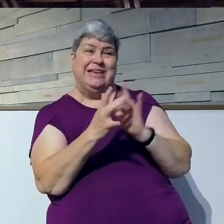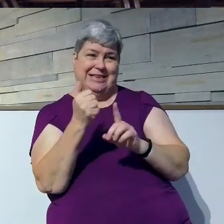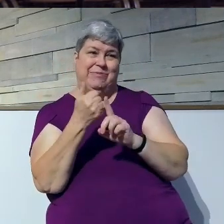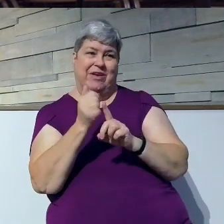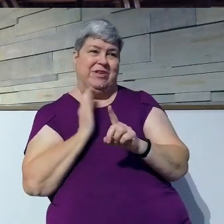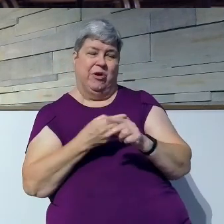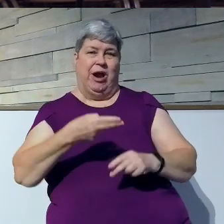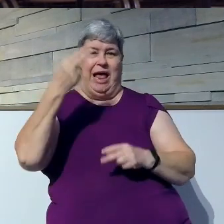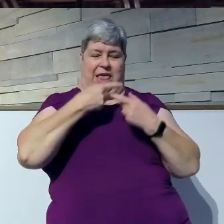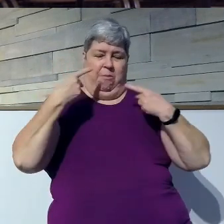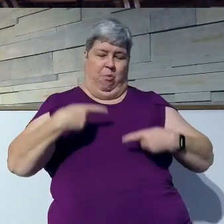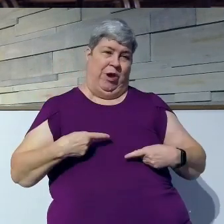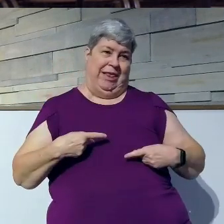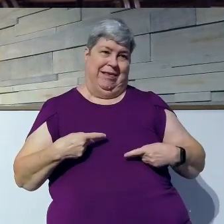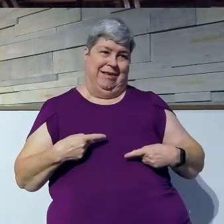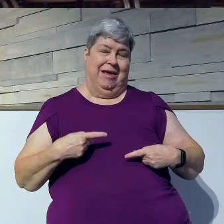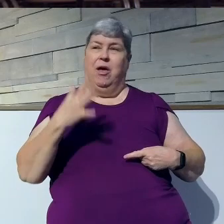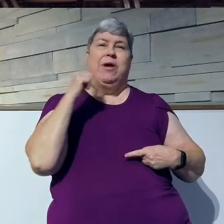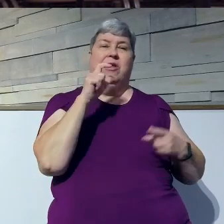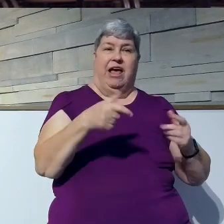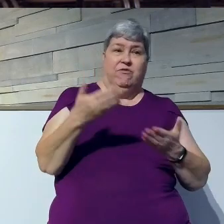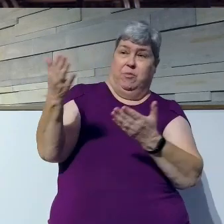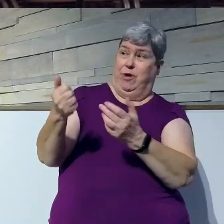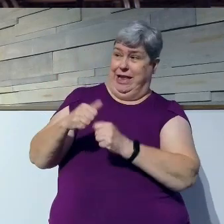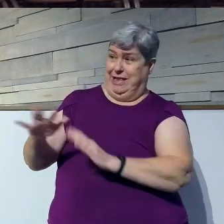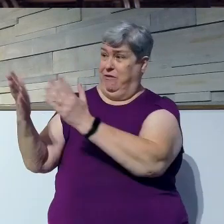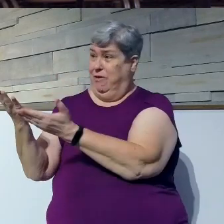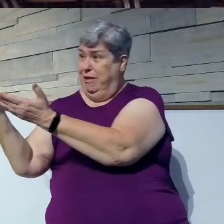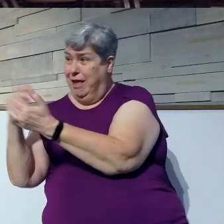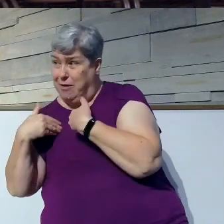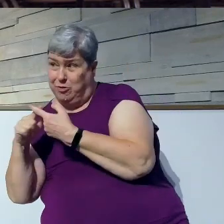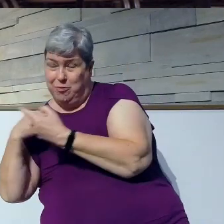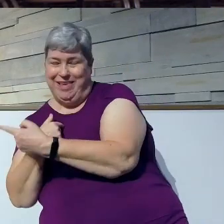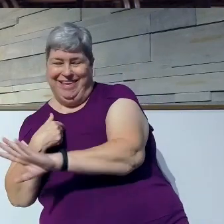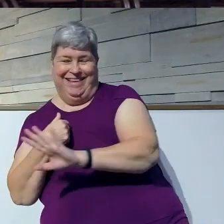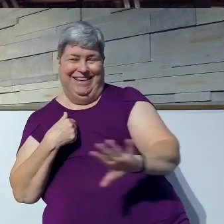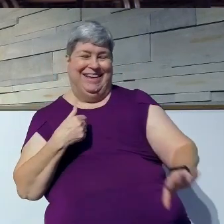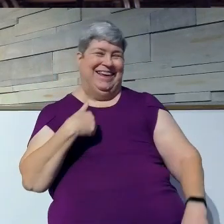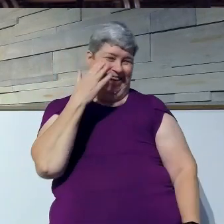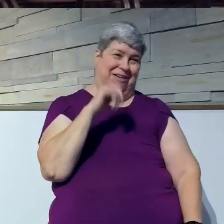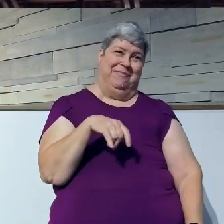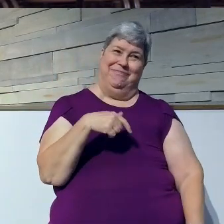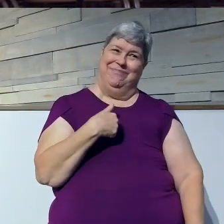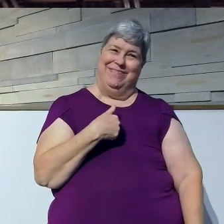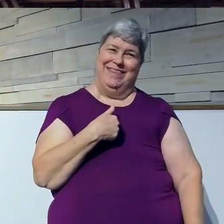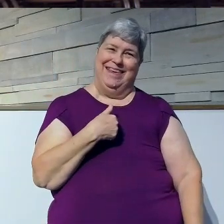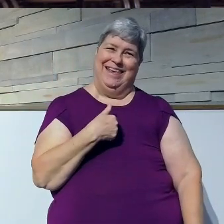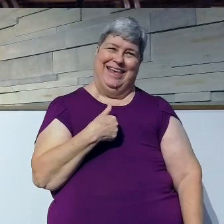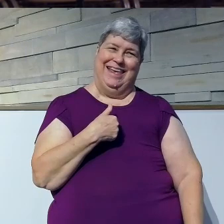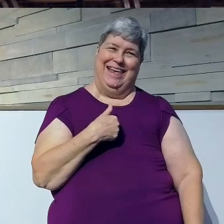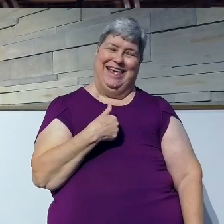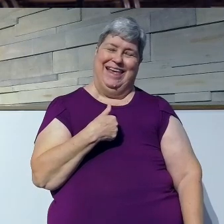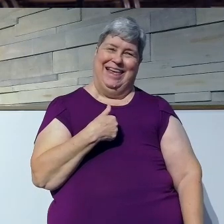high priest. That's why you don't have to bring sacrifices to me, right? You know I would, well, I would, bad, you know I